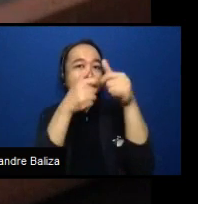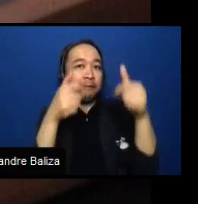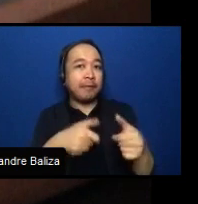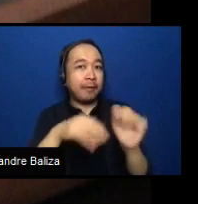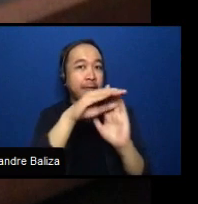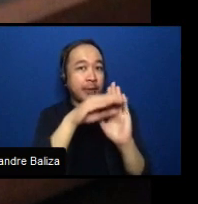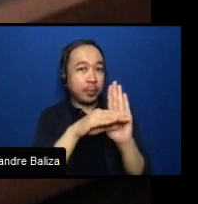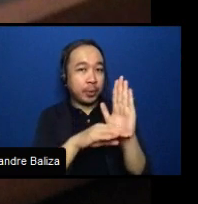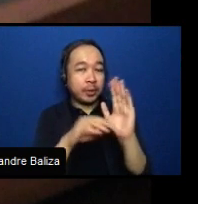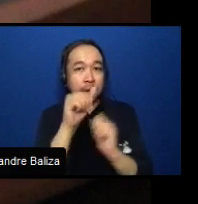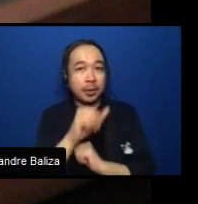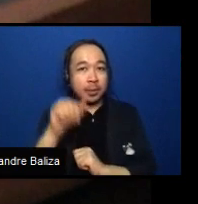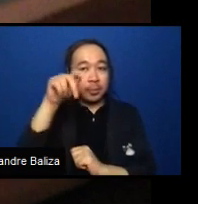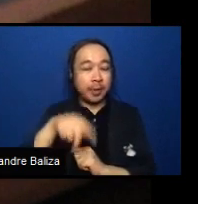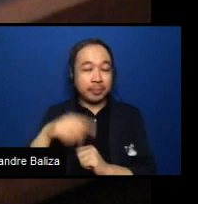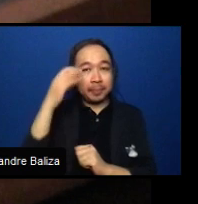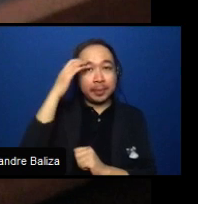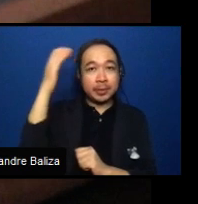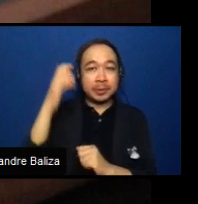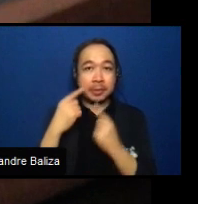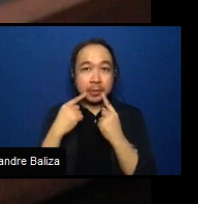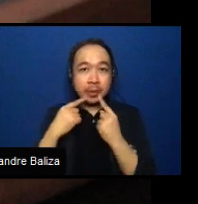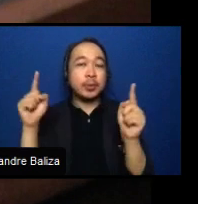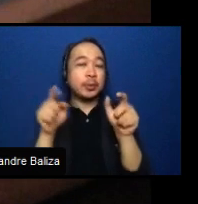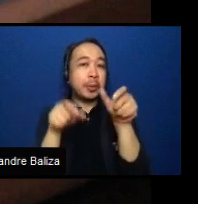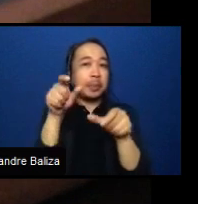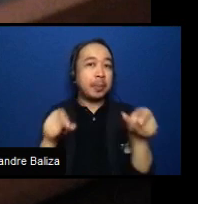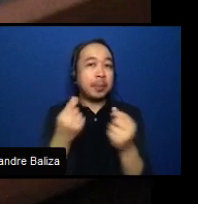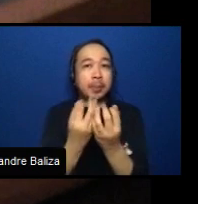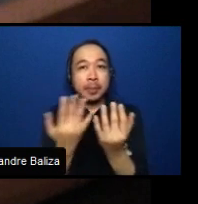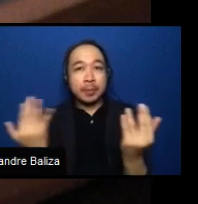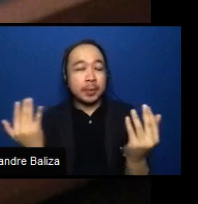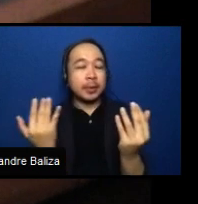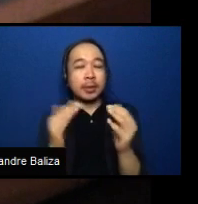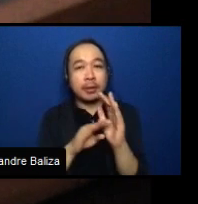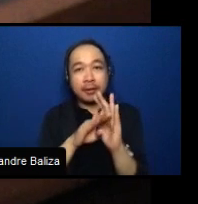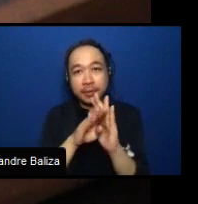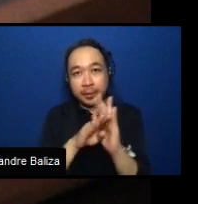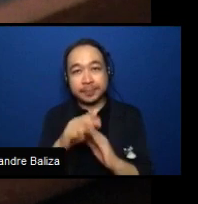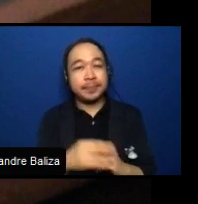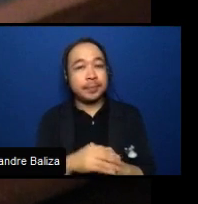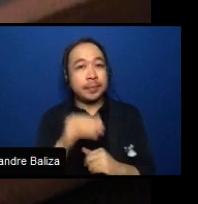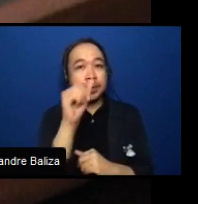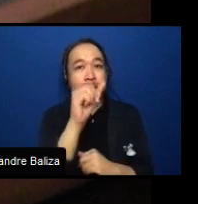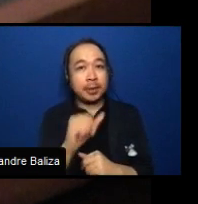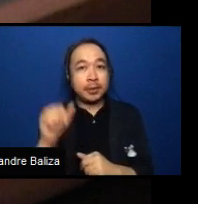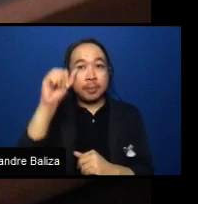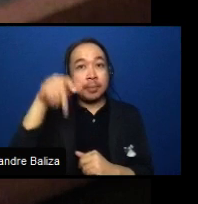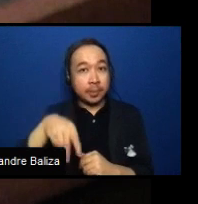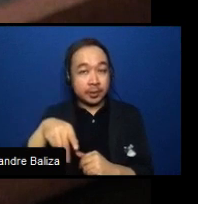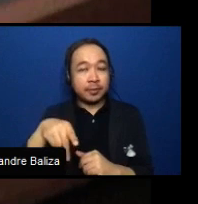Asia-Pacific Ministerial Declaration on Population and Development. The Asia and the Pacific region has made